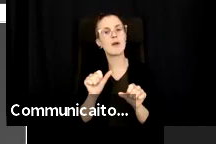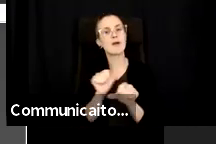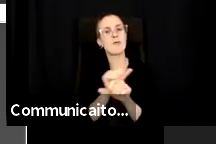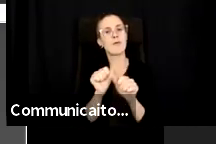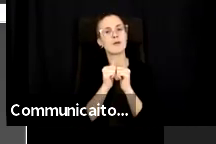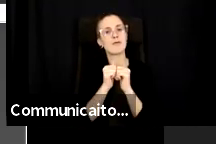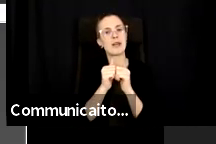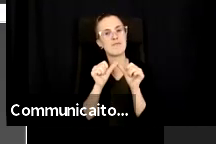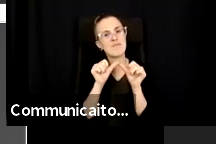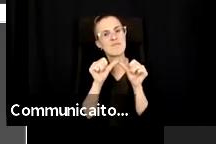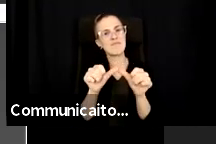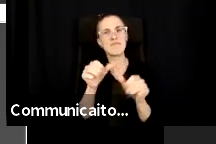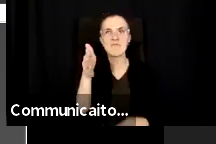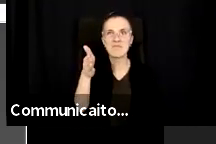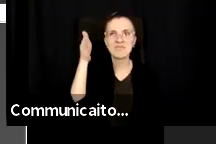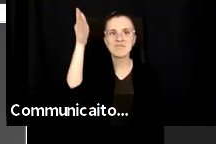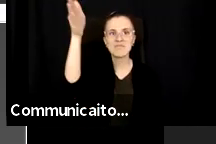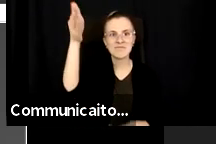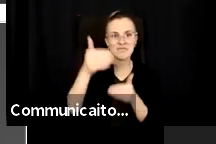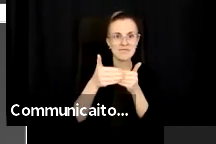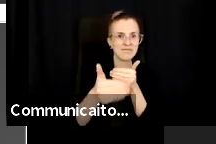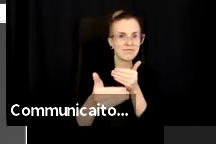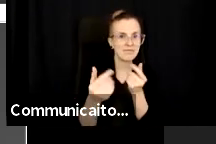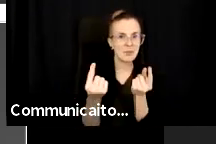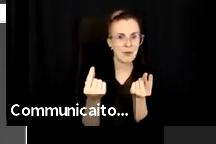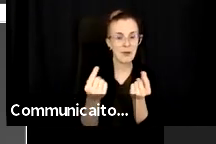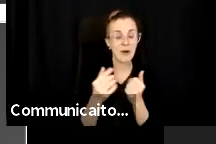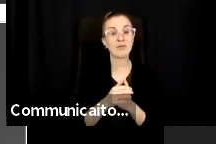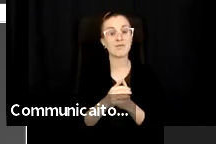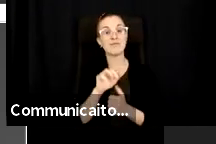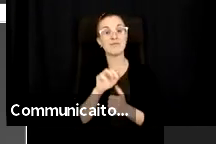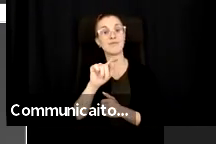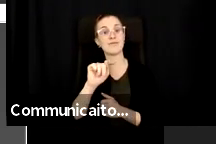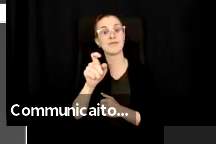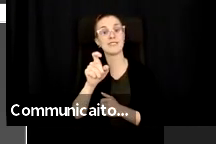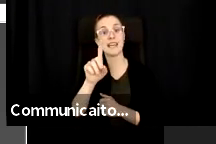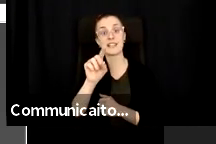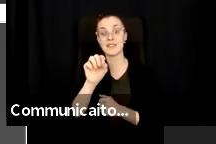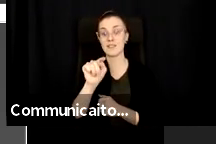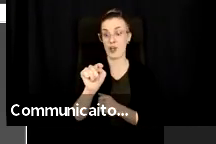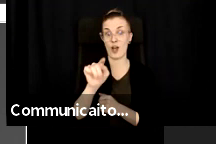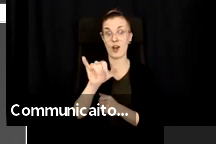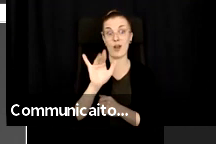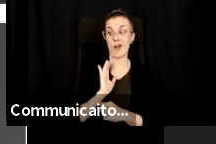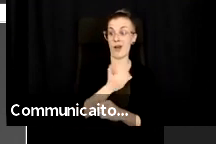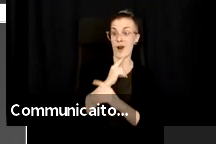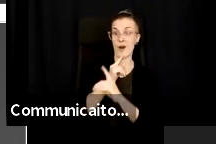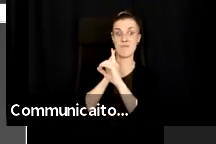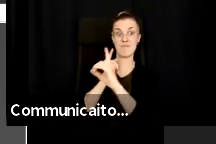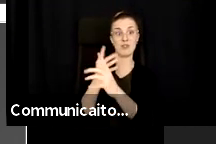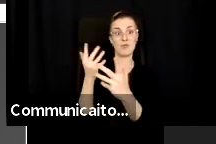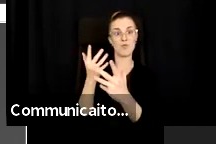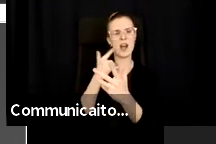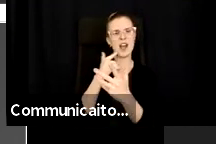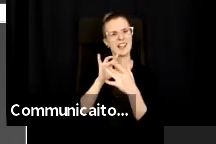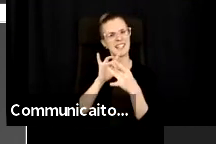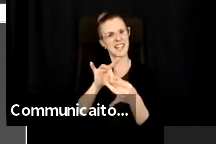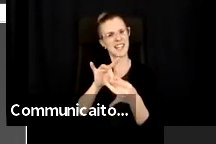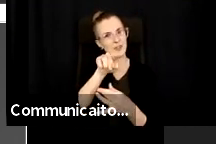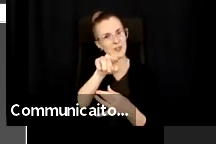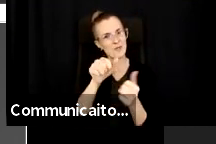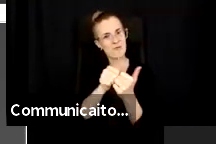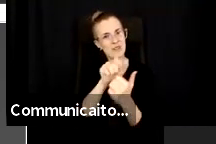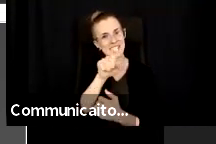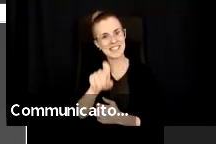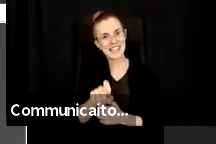move forward. Our mission at TxDOT is connecting you with Texas to the places and opportunities that